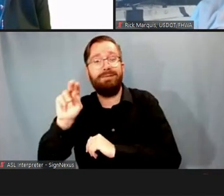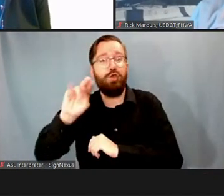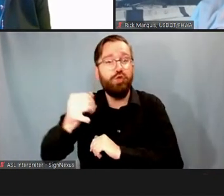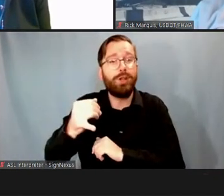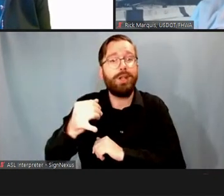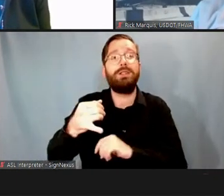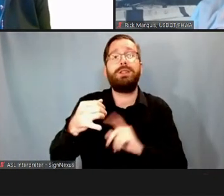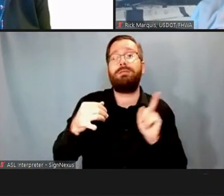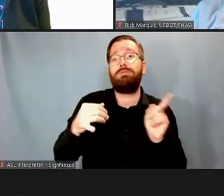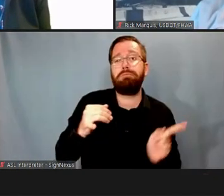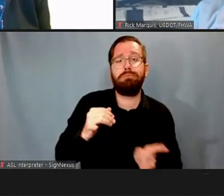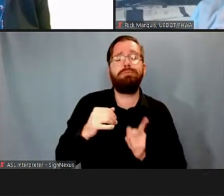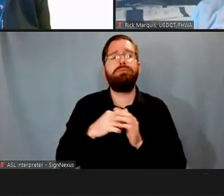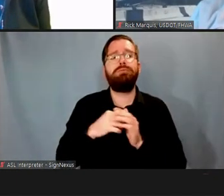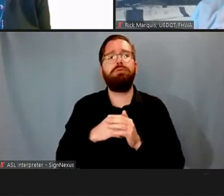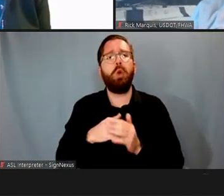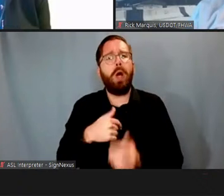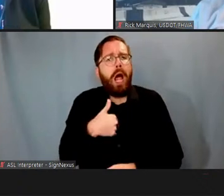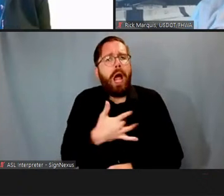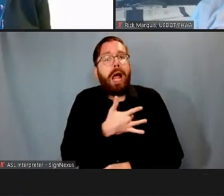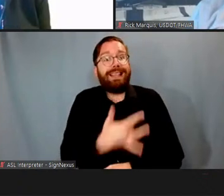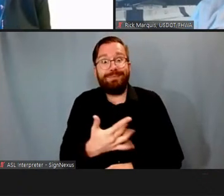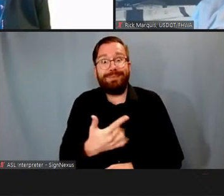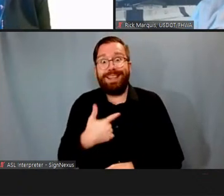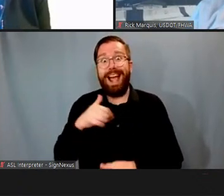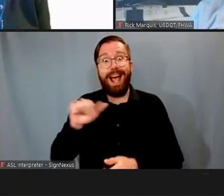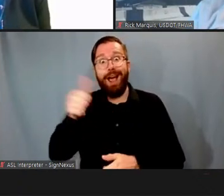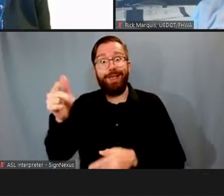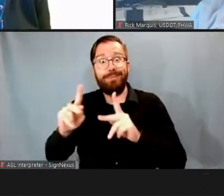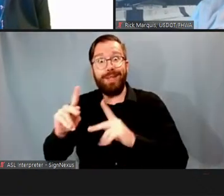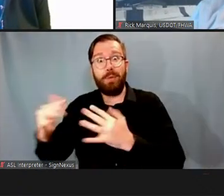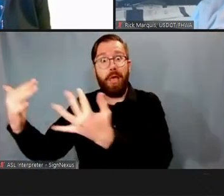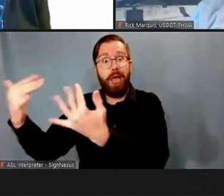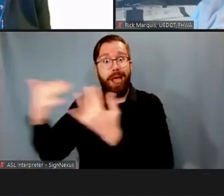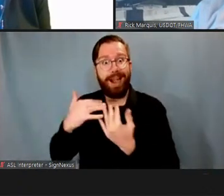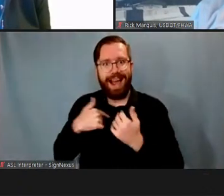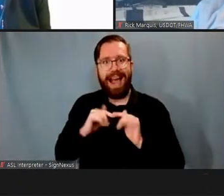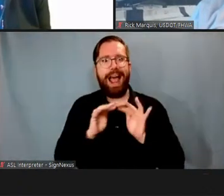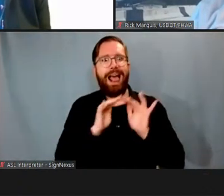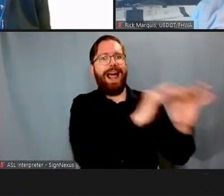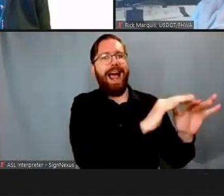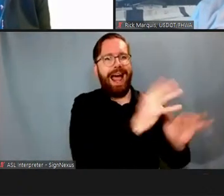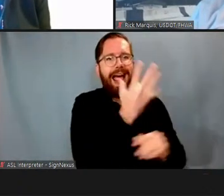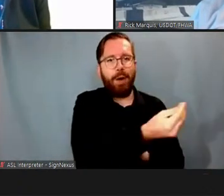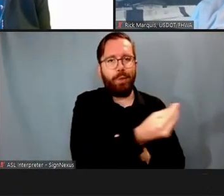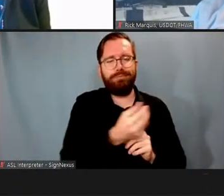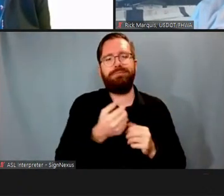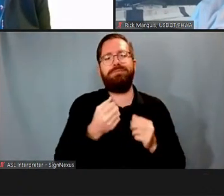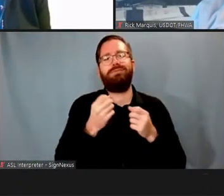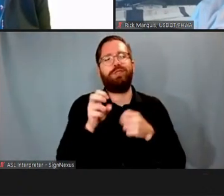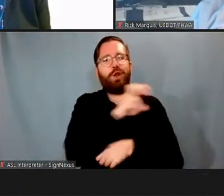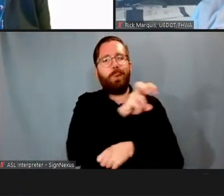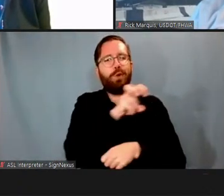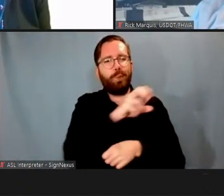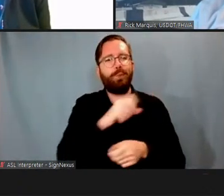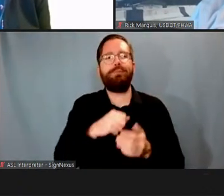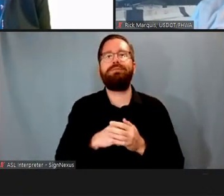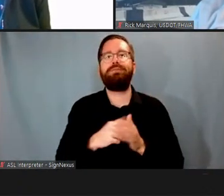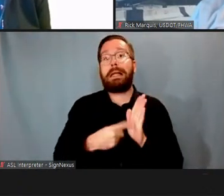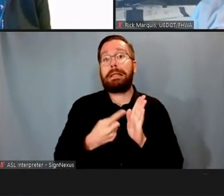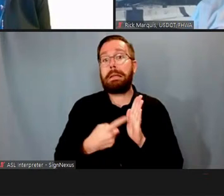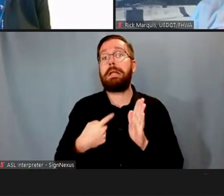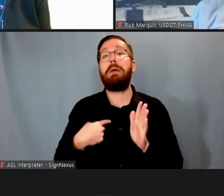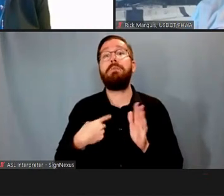of most people and because of the nature of my work concerts starting at 8 pm and ending sometimes 10 11 o'clock